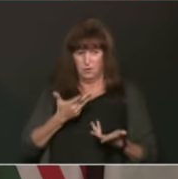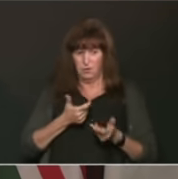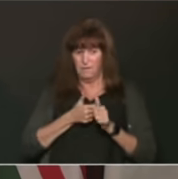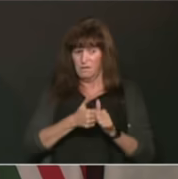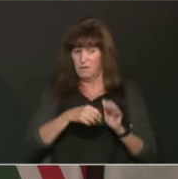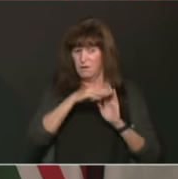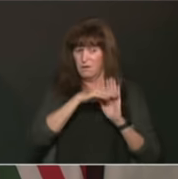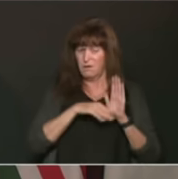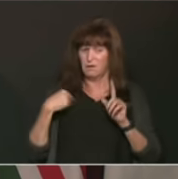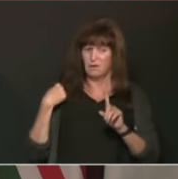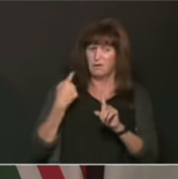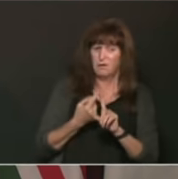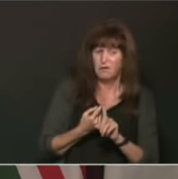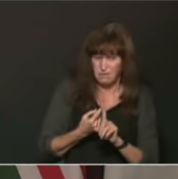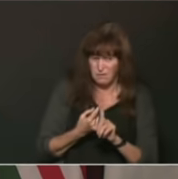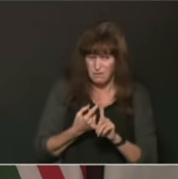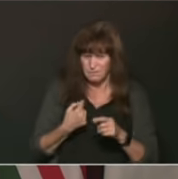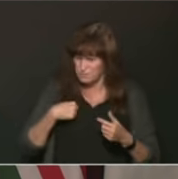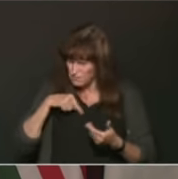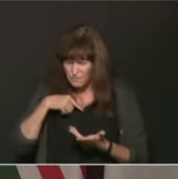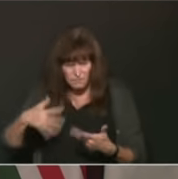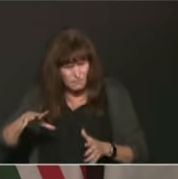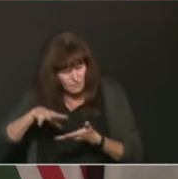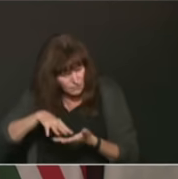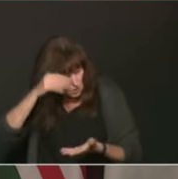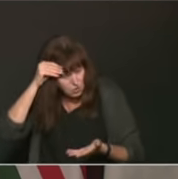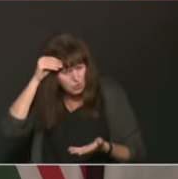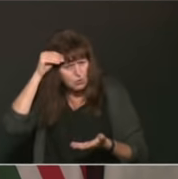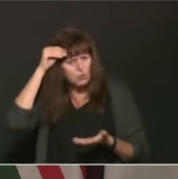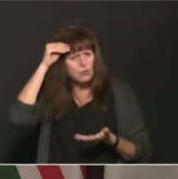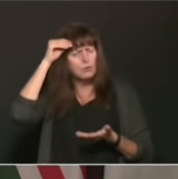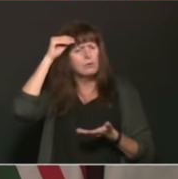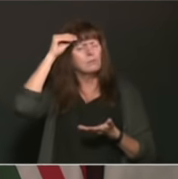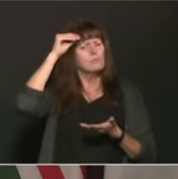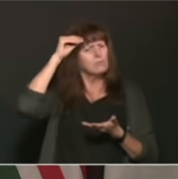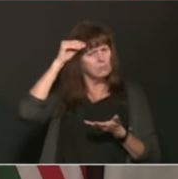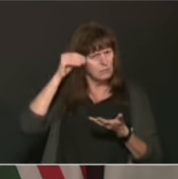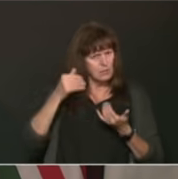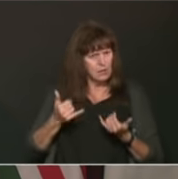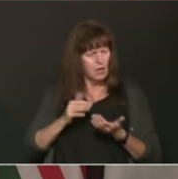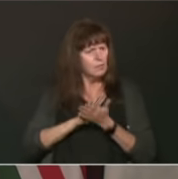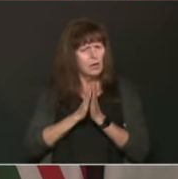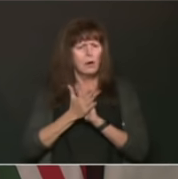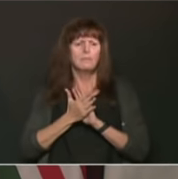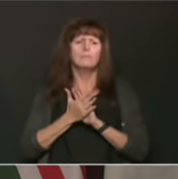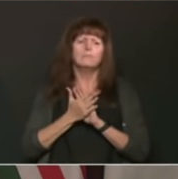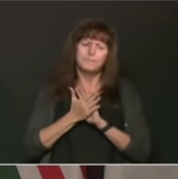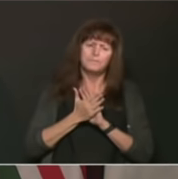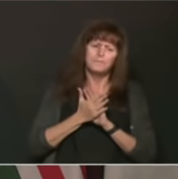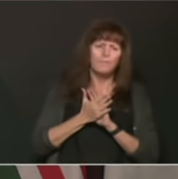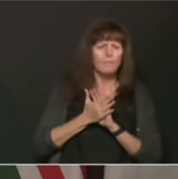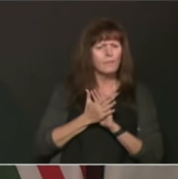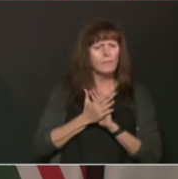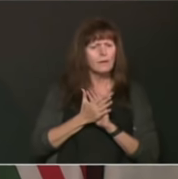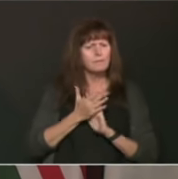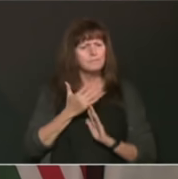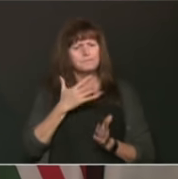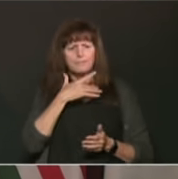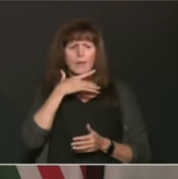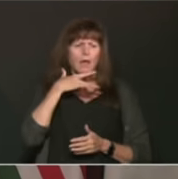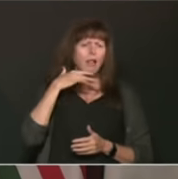learned them over the year and a half, and now they've become part of our normal